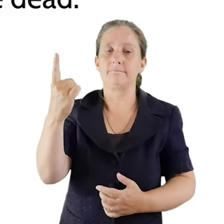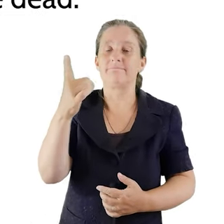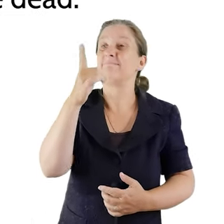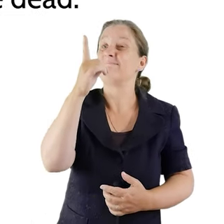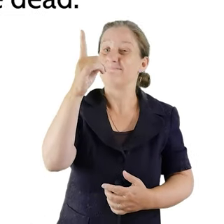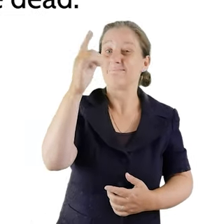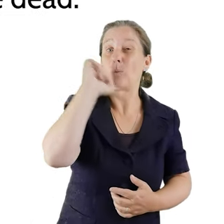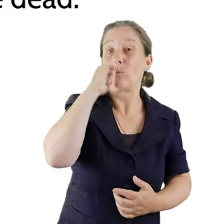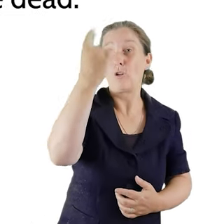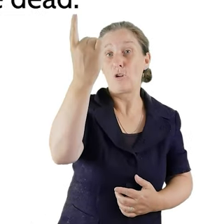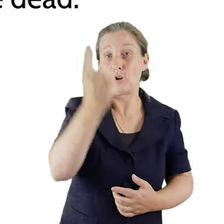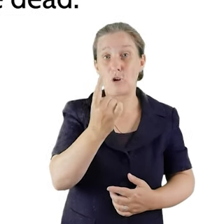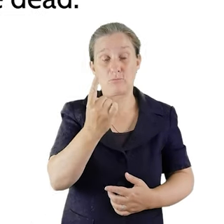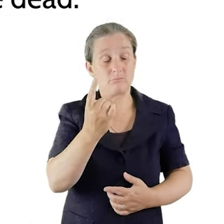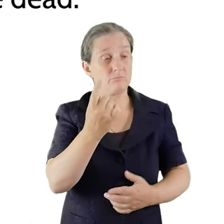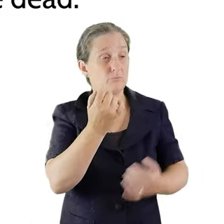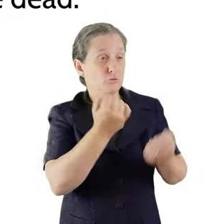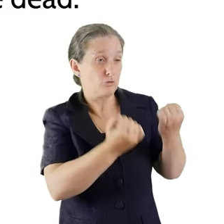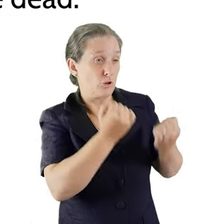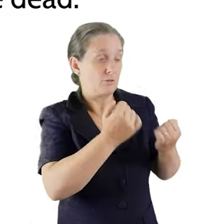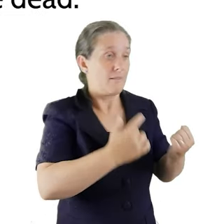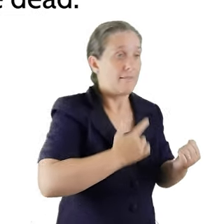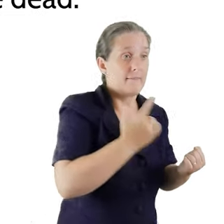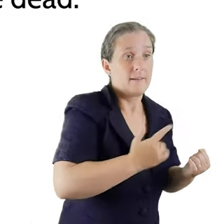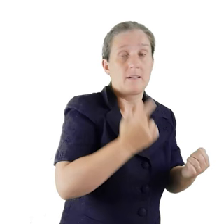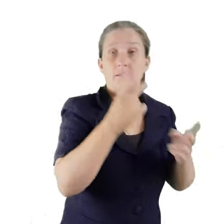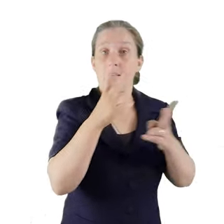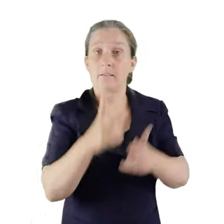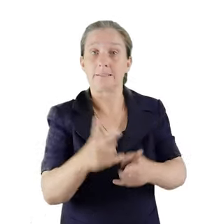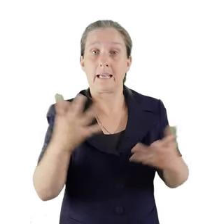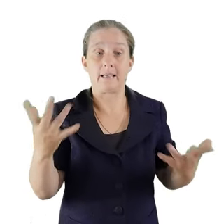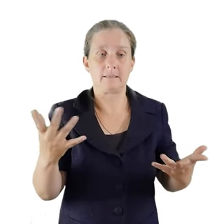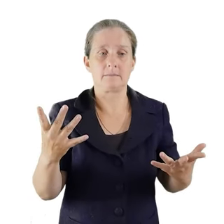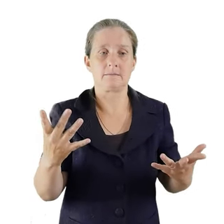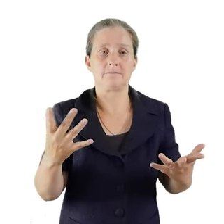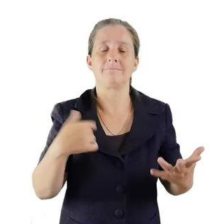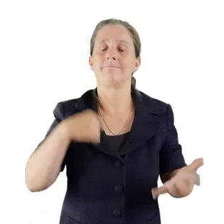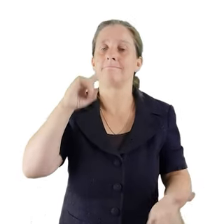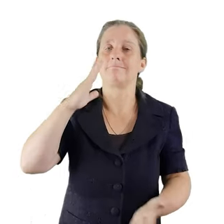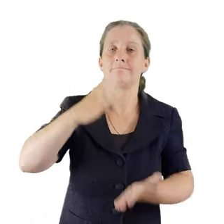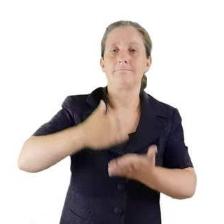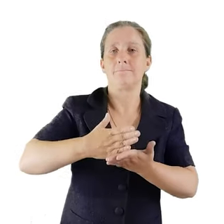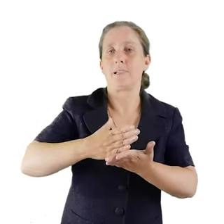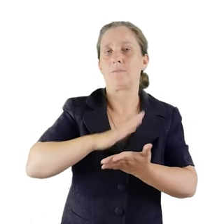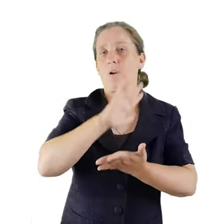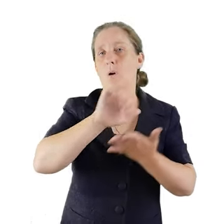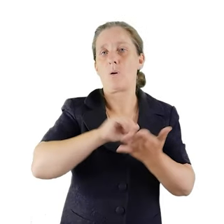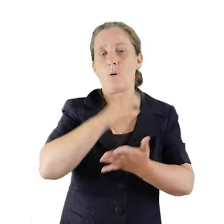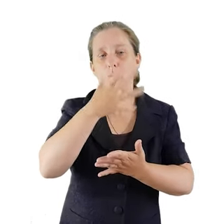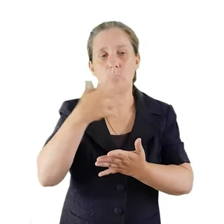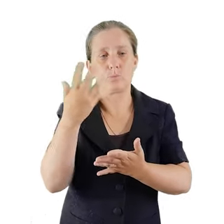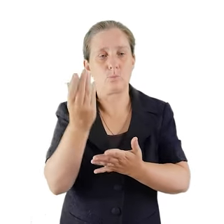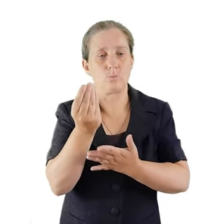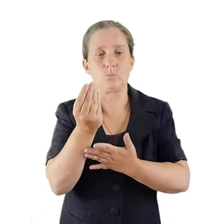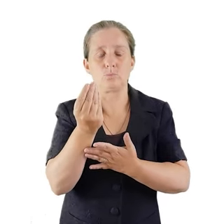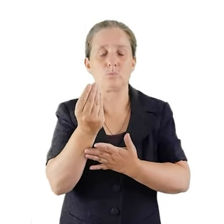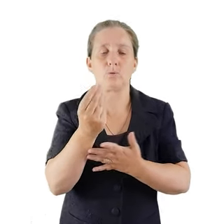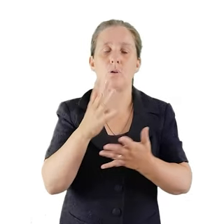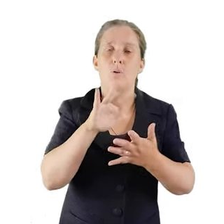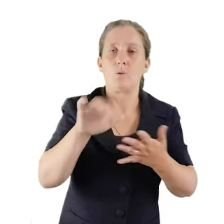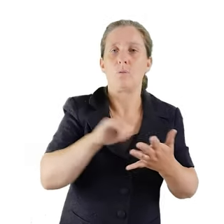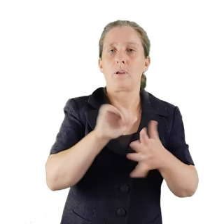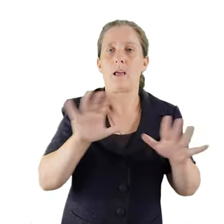From thence he shall come to judge the quick and the dead. I believe in the Holy Ghost, the Holy Catholic